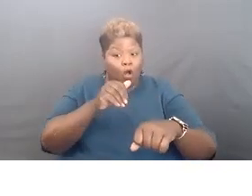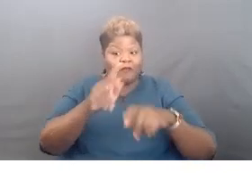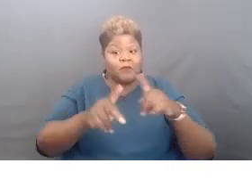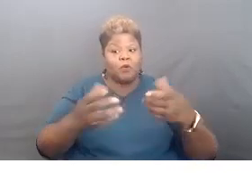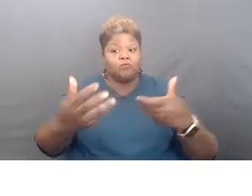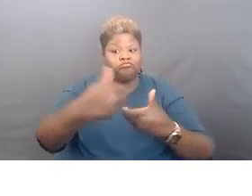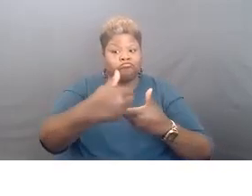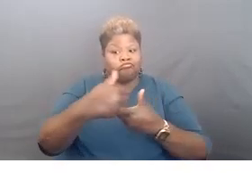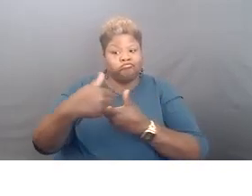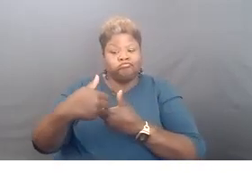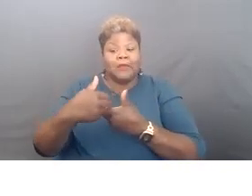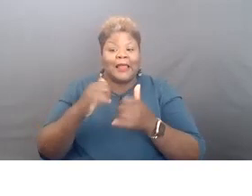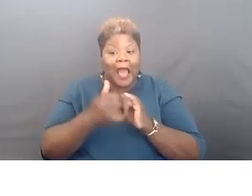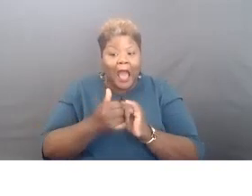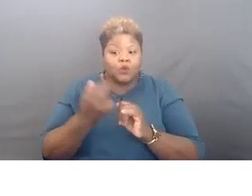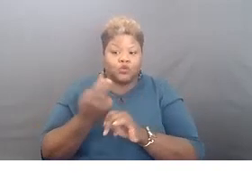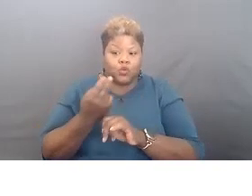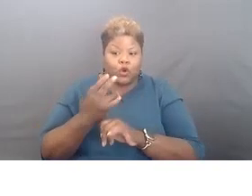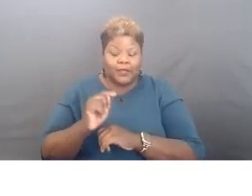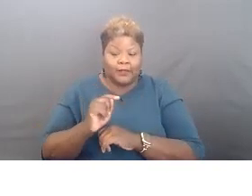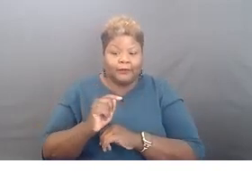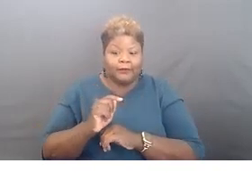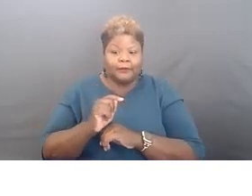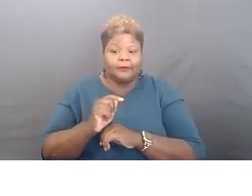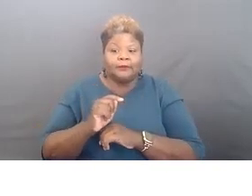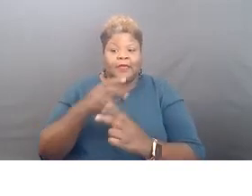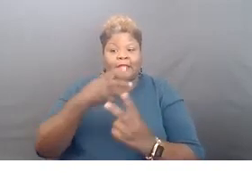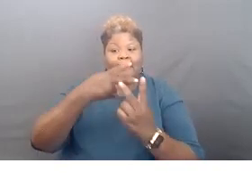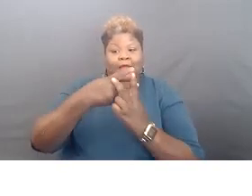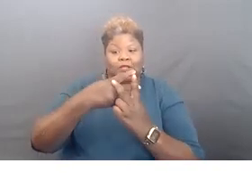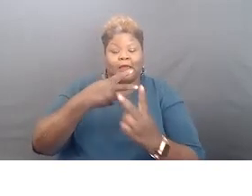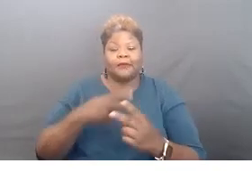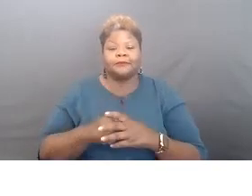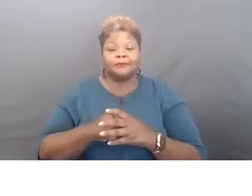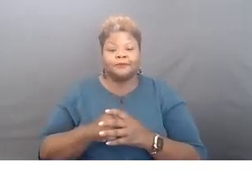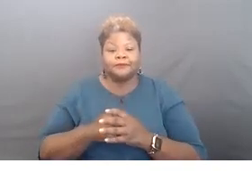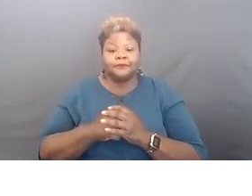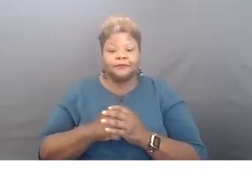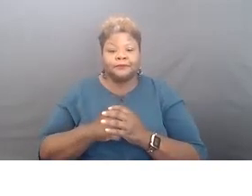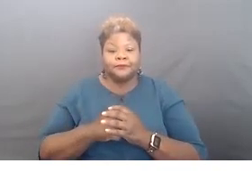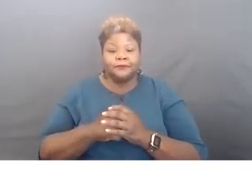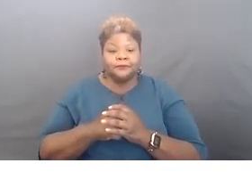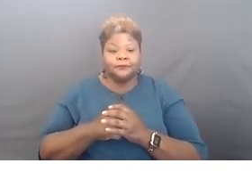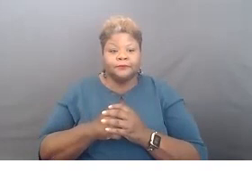well as examples about how to work it, how to use the hashtag. Next slide, please.